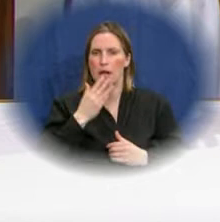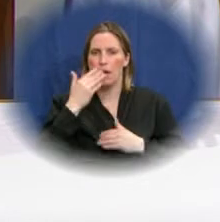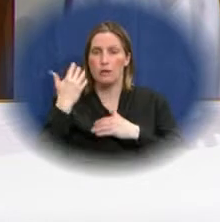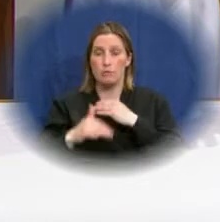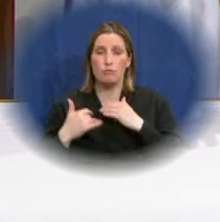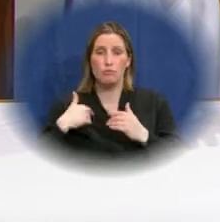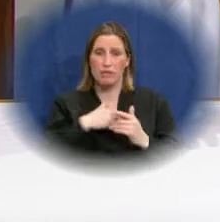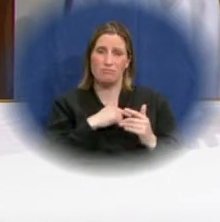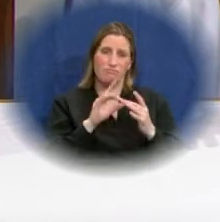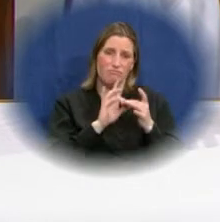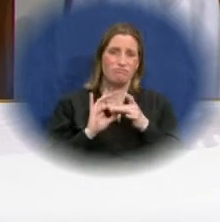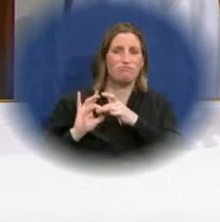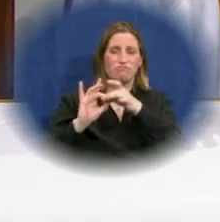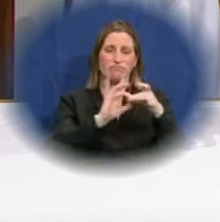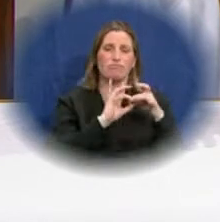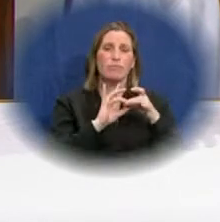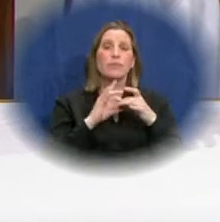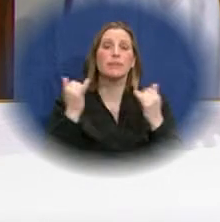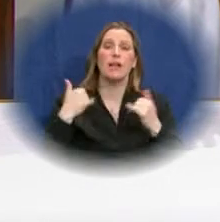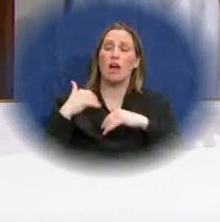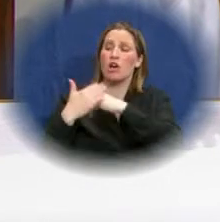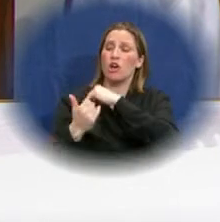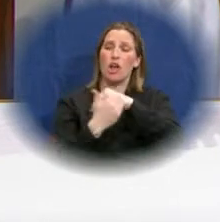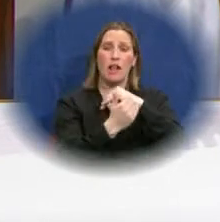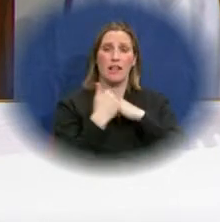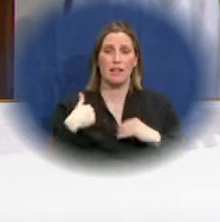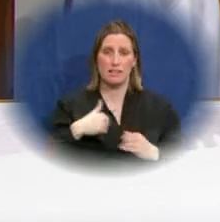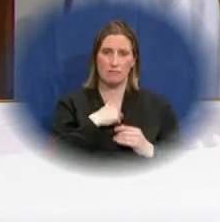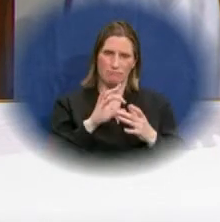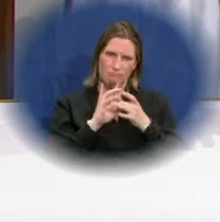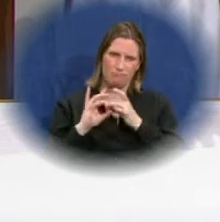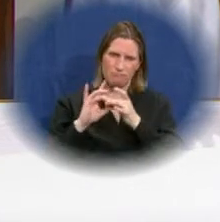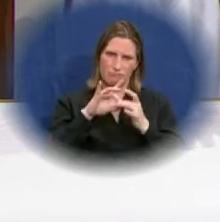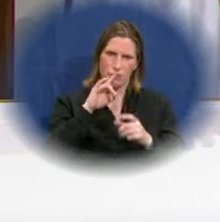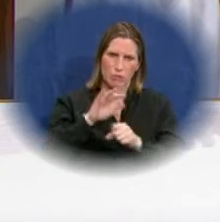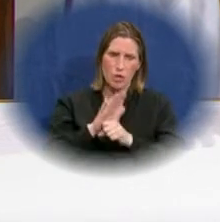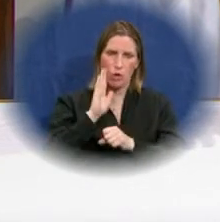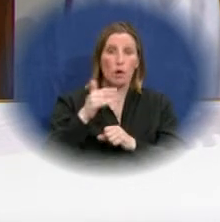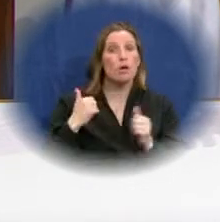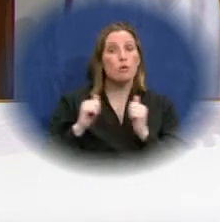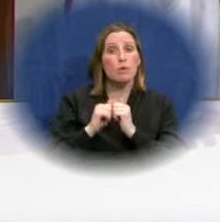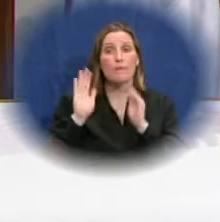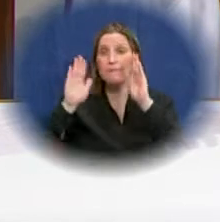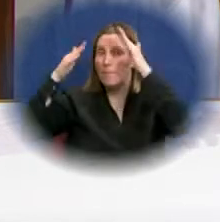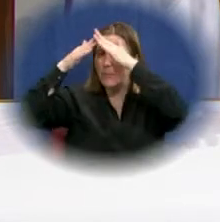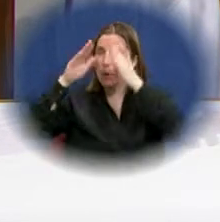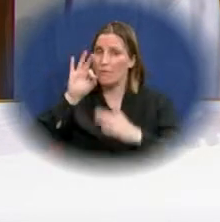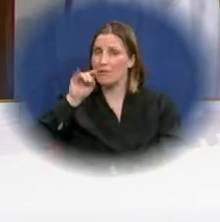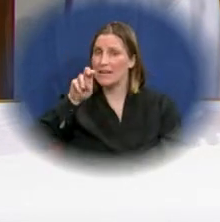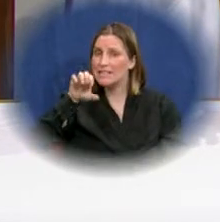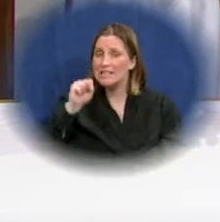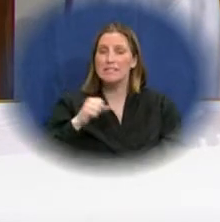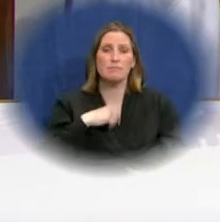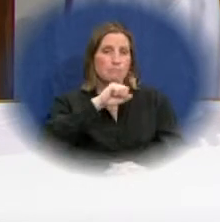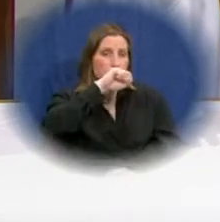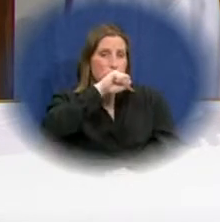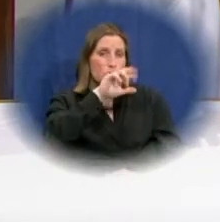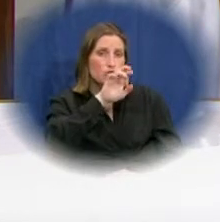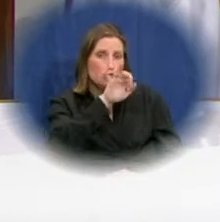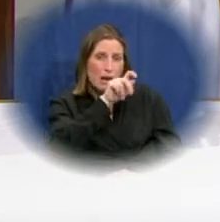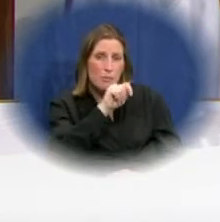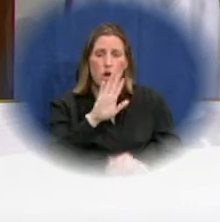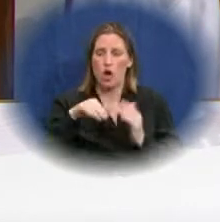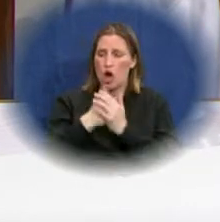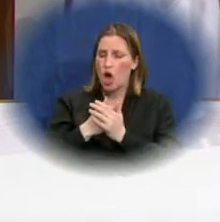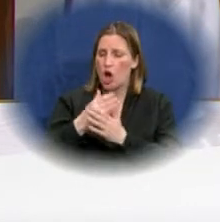And so, having called us to your table, Lord, confirm us in unity, so that together with Francis, our Pope, and Robert, our Bishop, with all